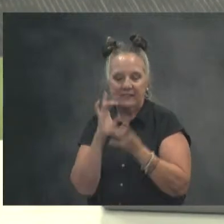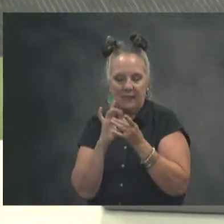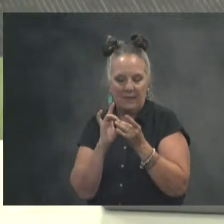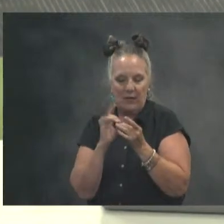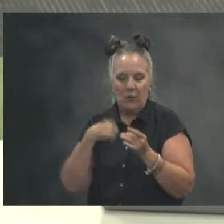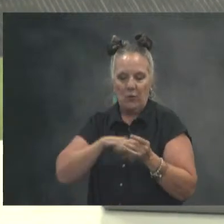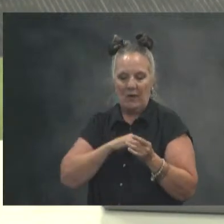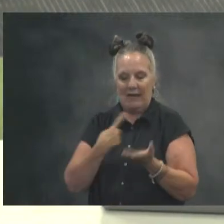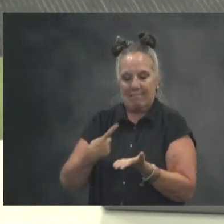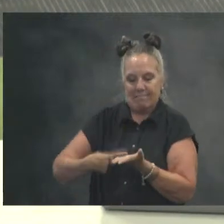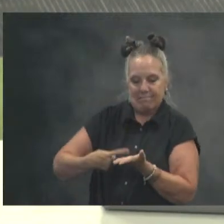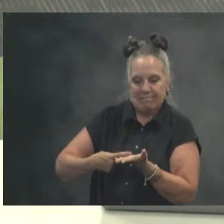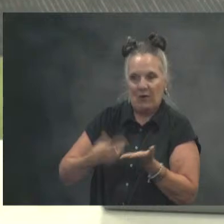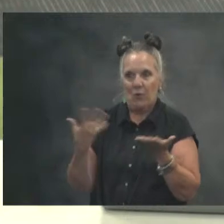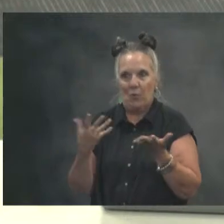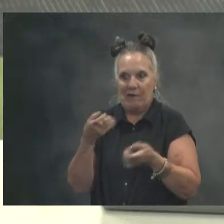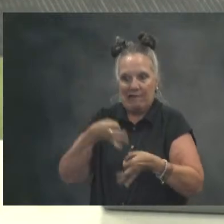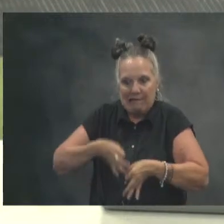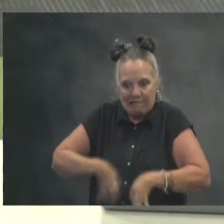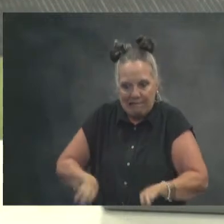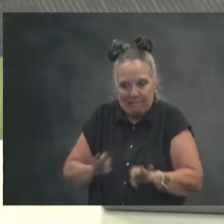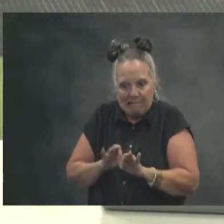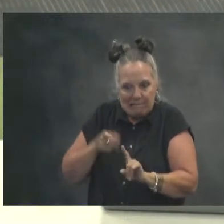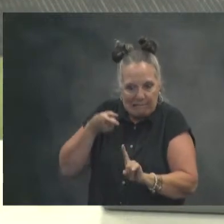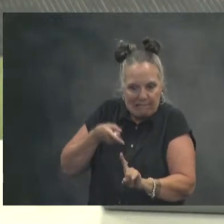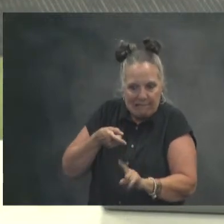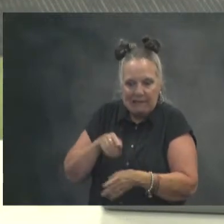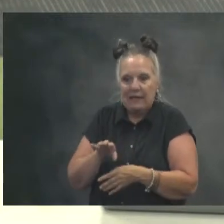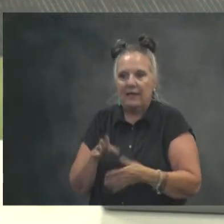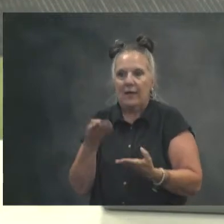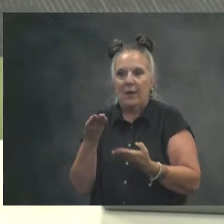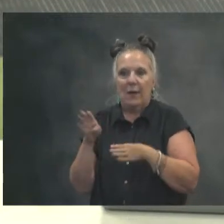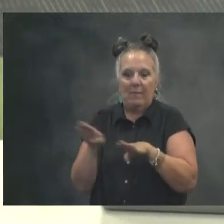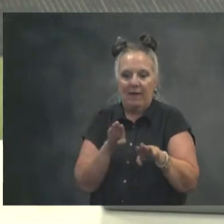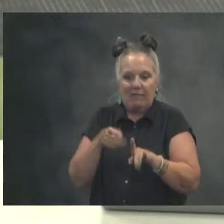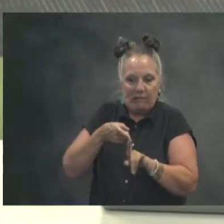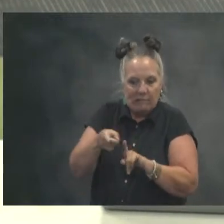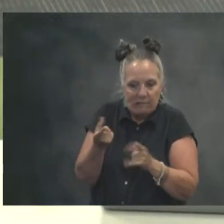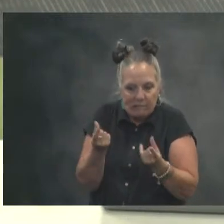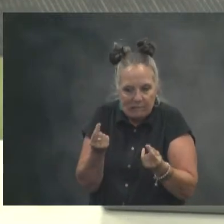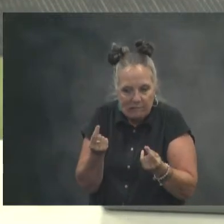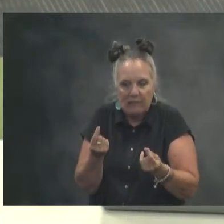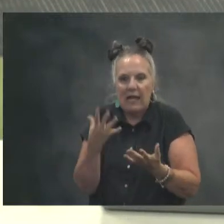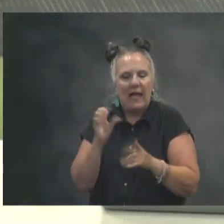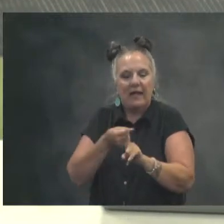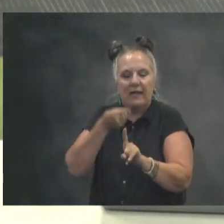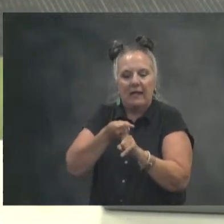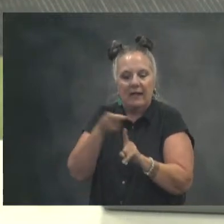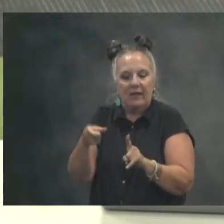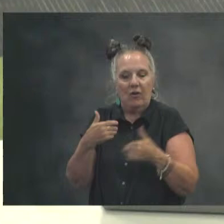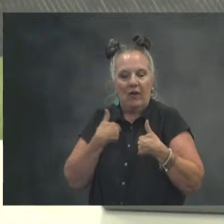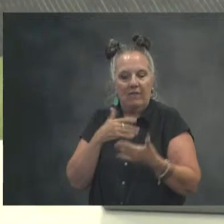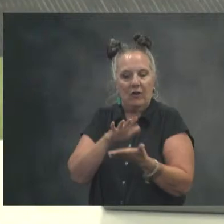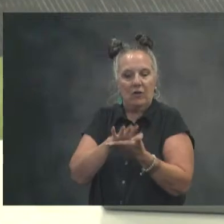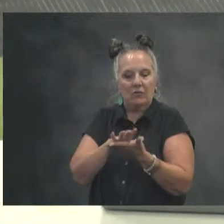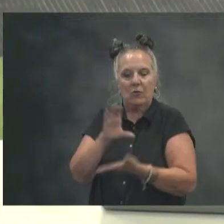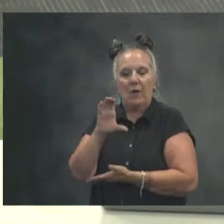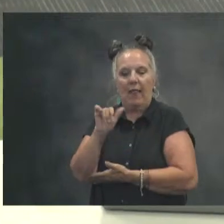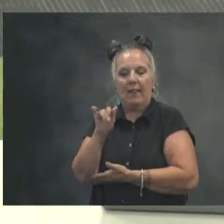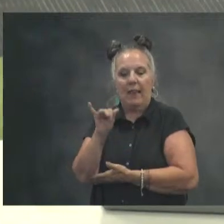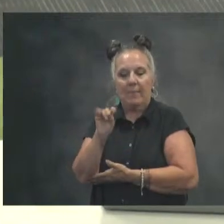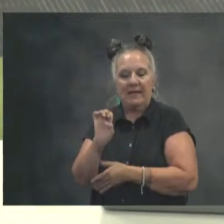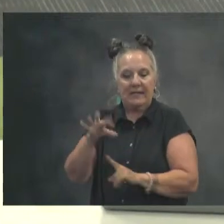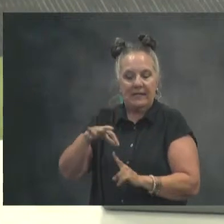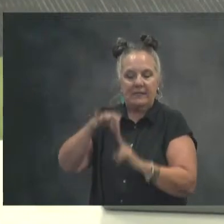few meetings about what exactly our board-certified behavioral analysts do and the impact they're having on school climate,